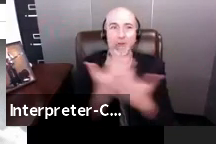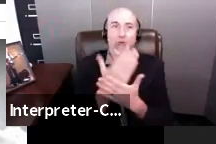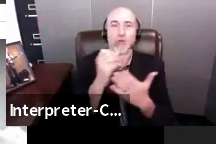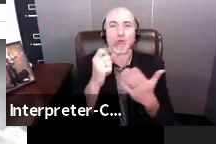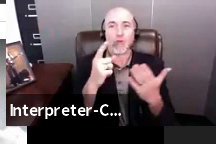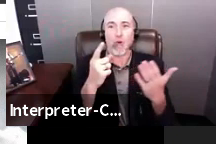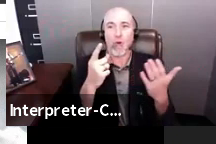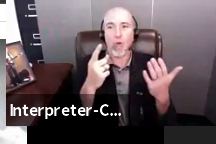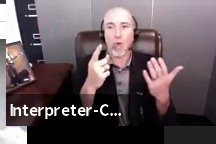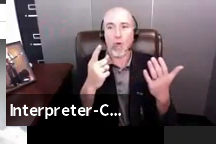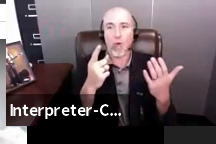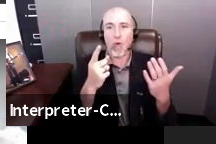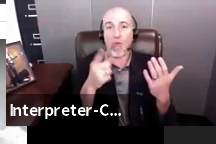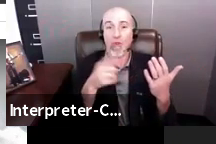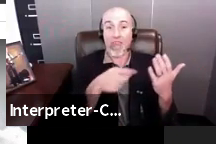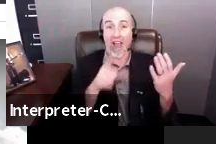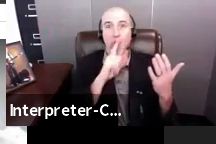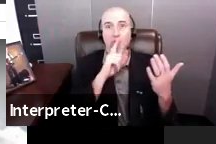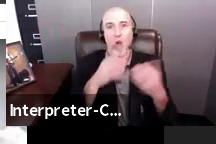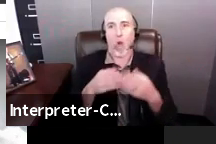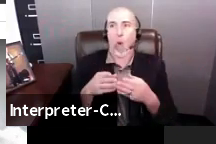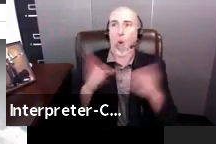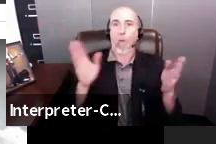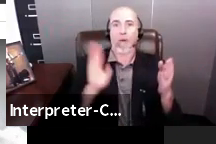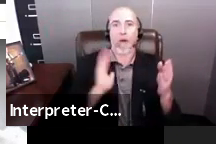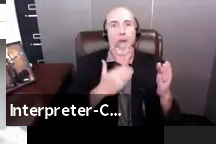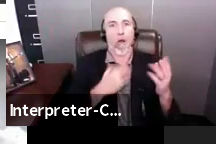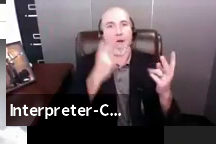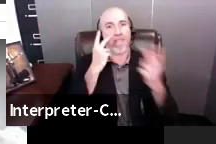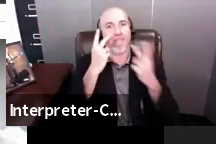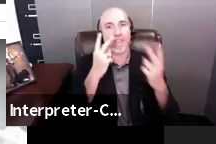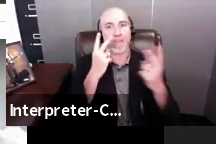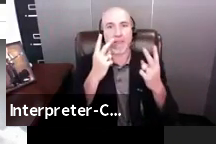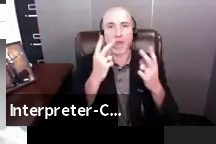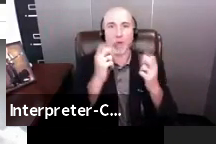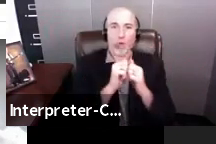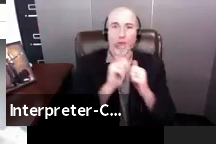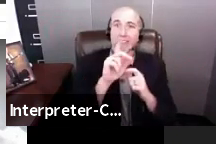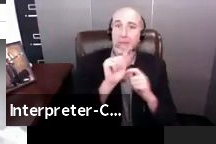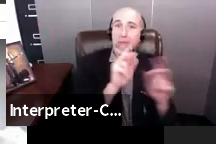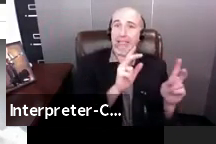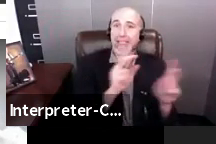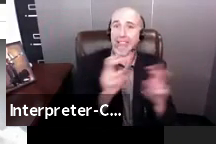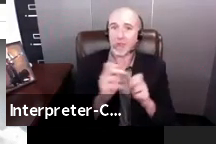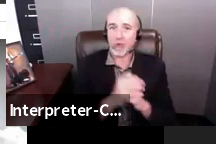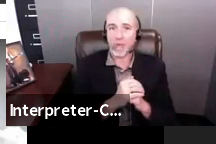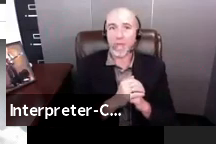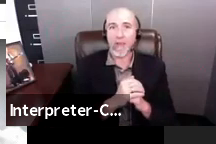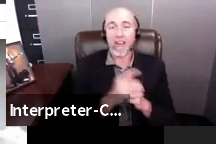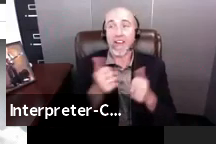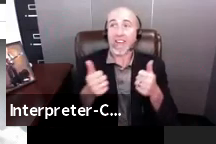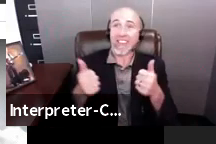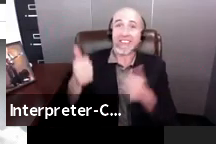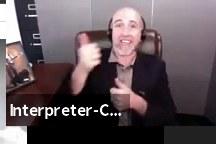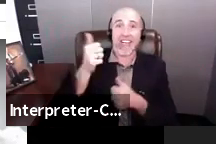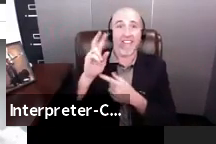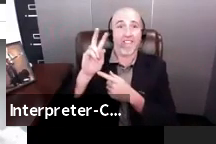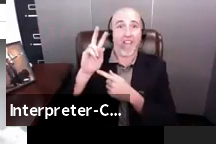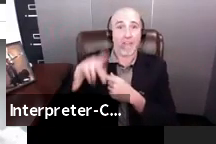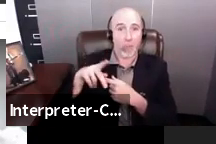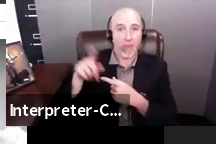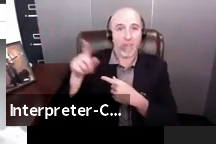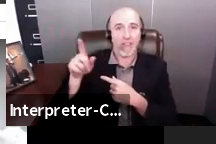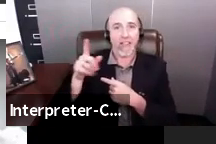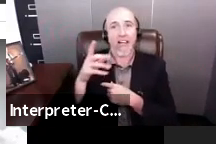that's had really opened up the visibility of disability issues. The executive vice president